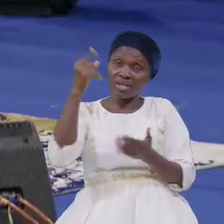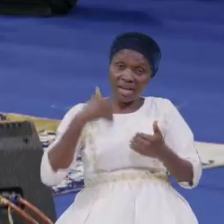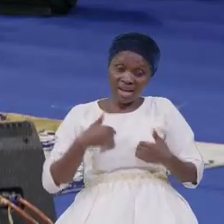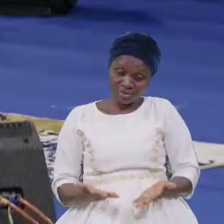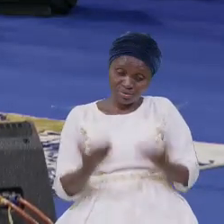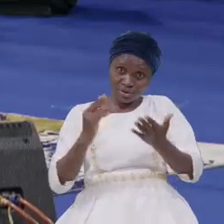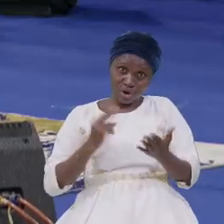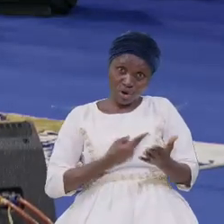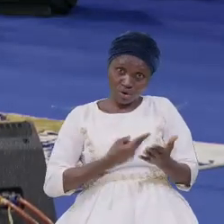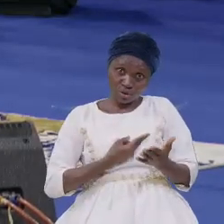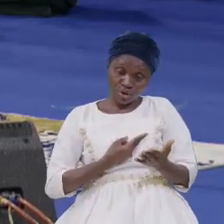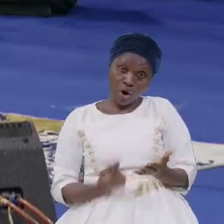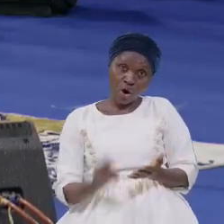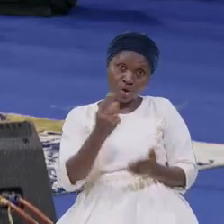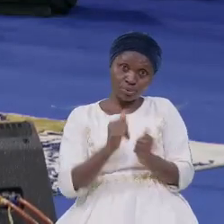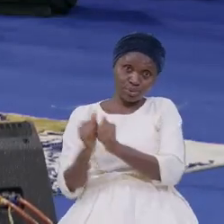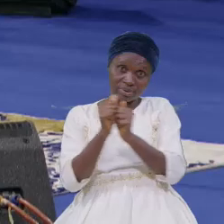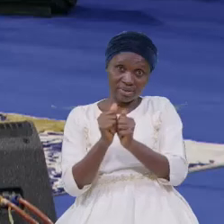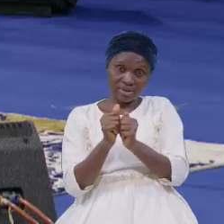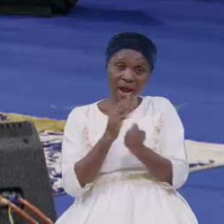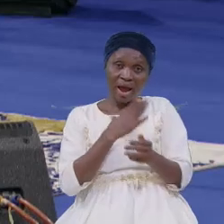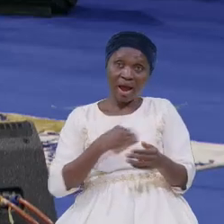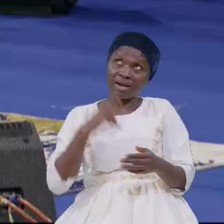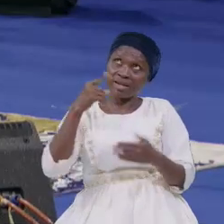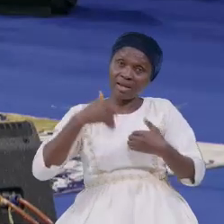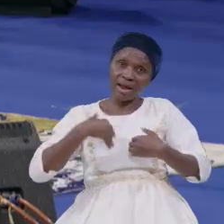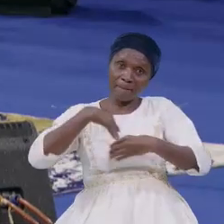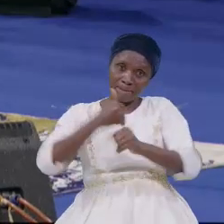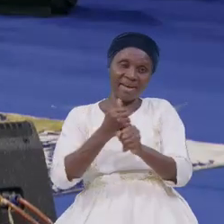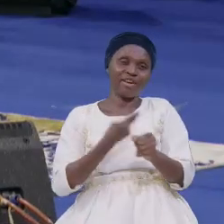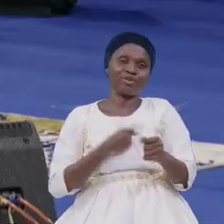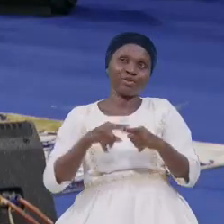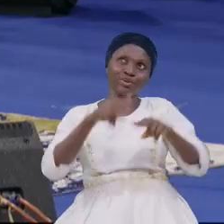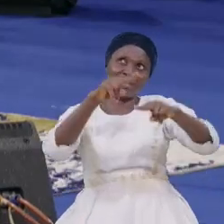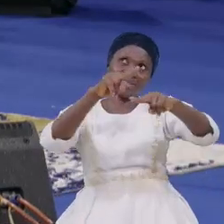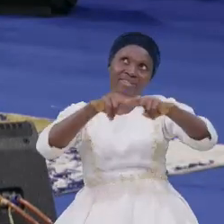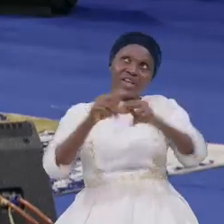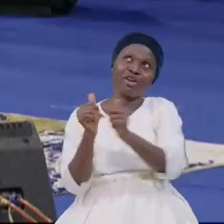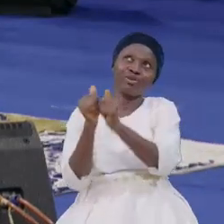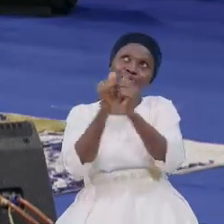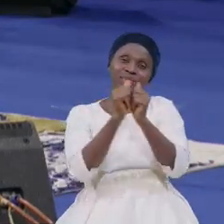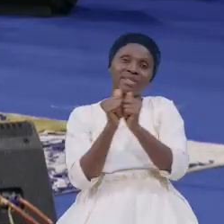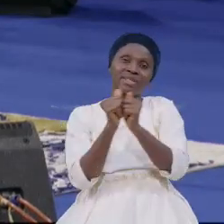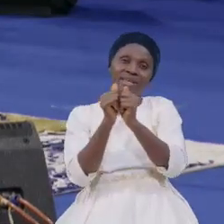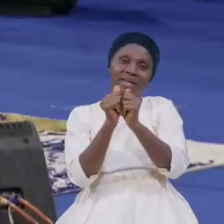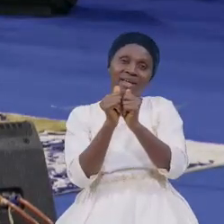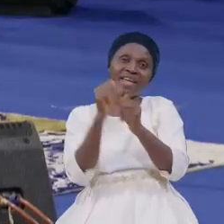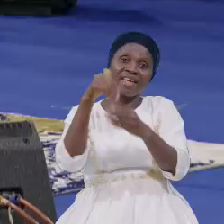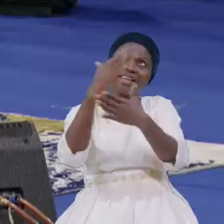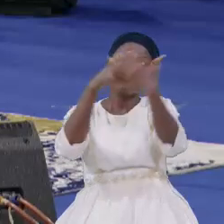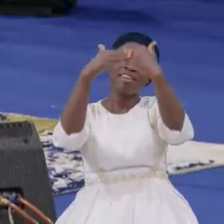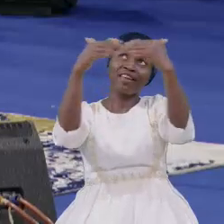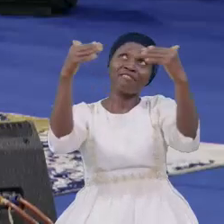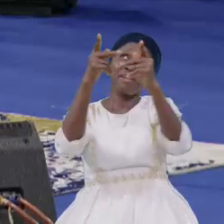and made us to sit together in heavenly places